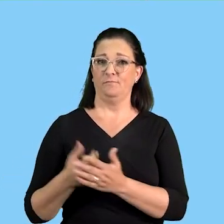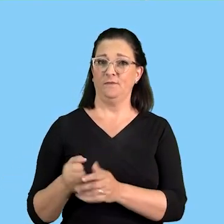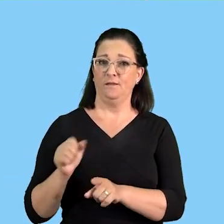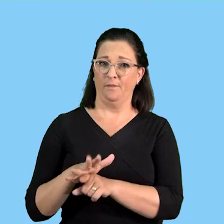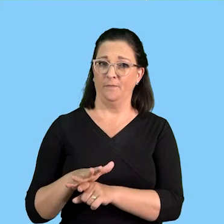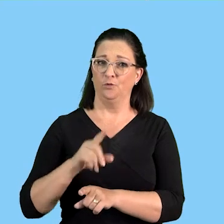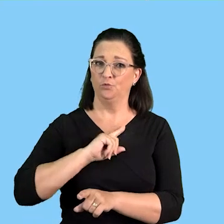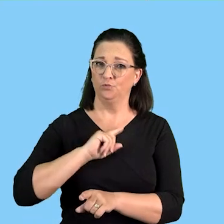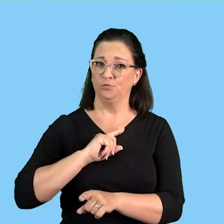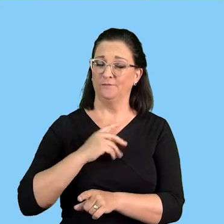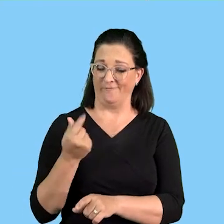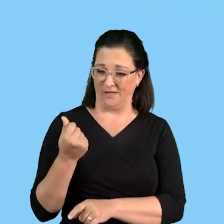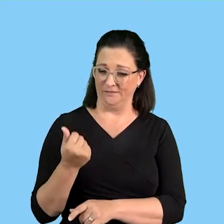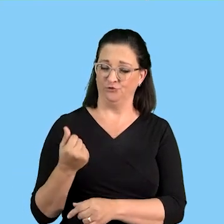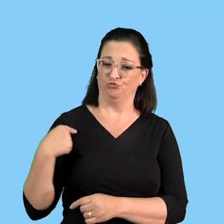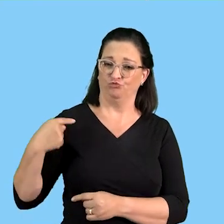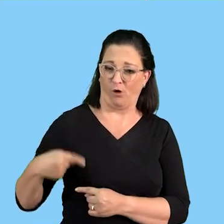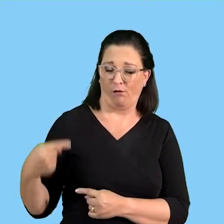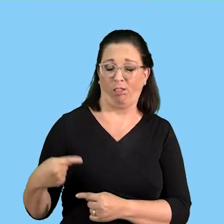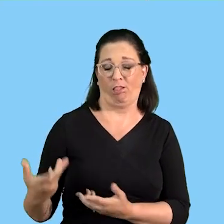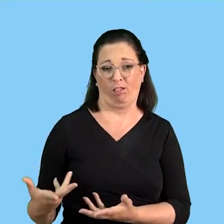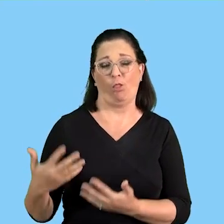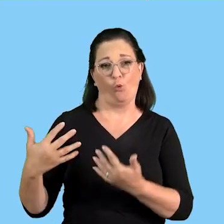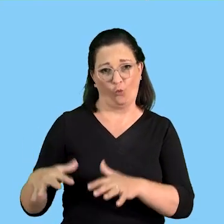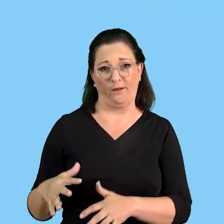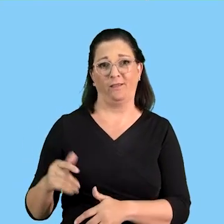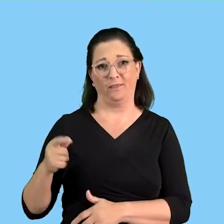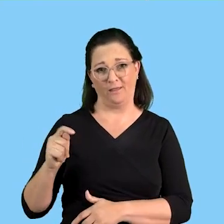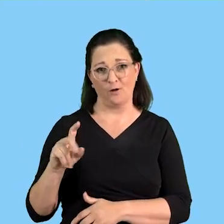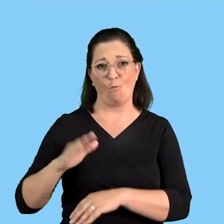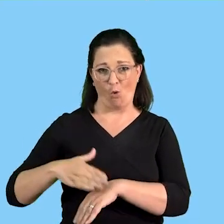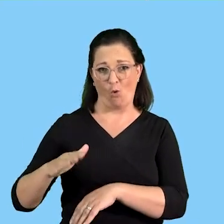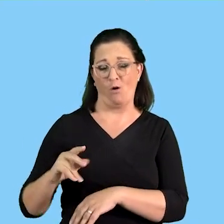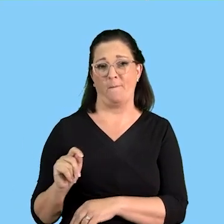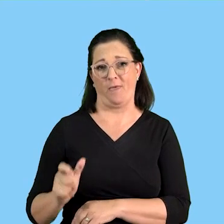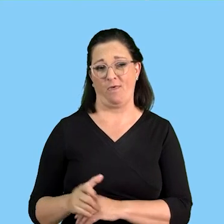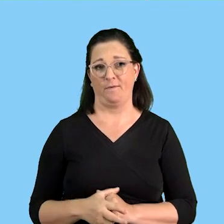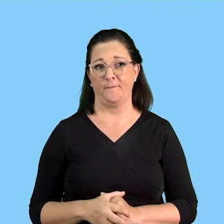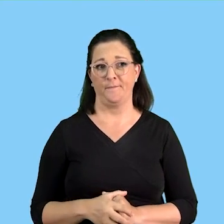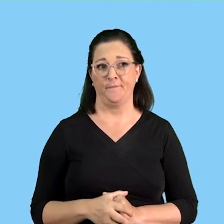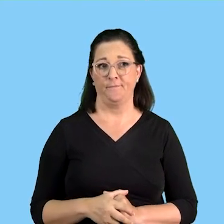on a company that is already financially struggling. Then,